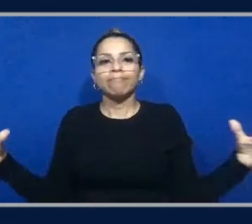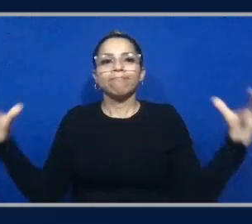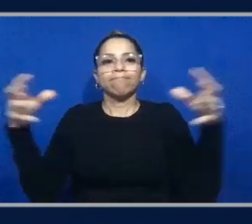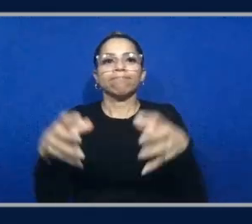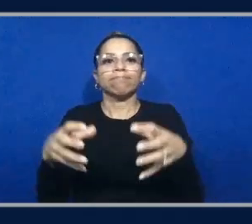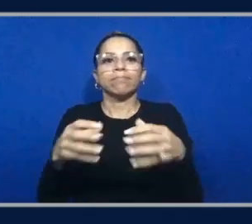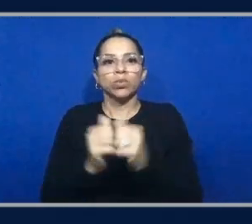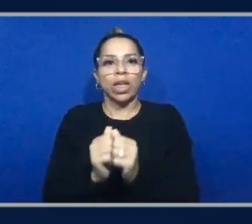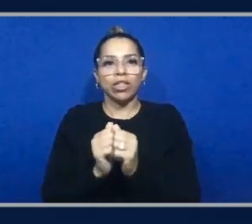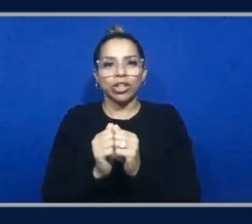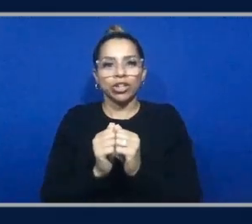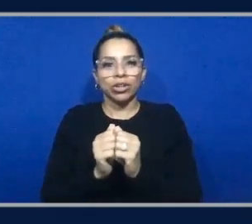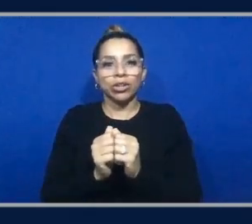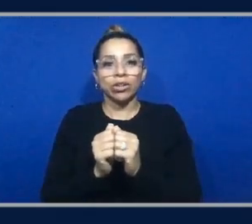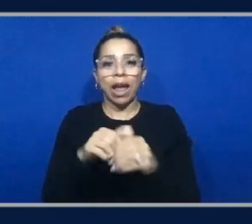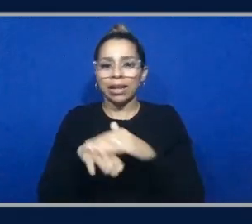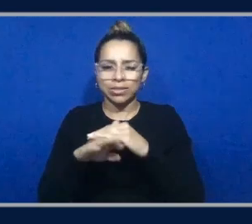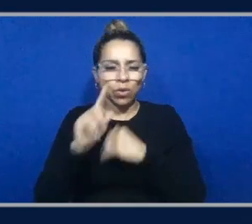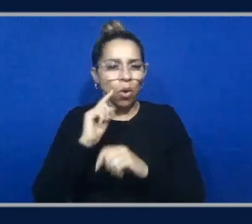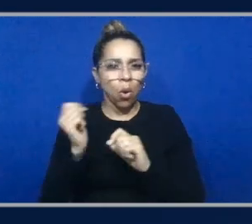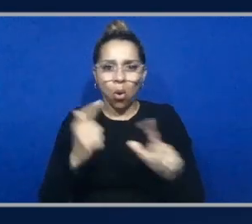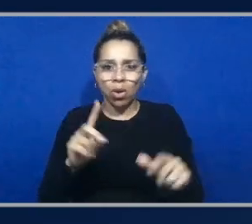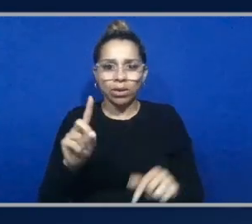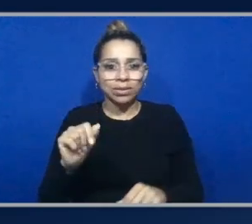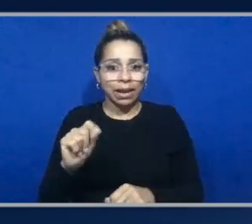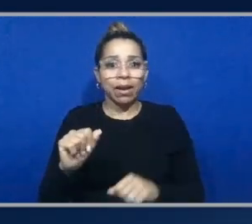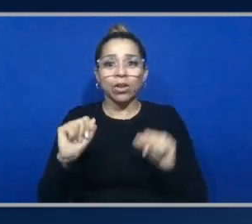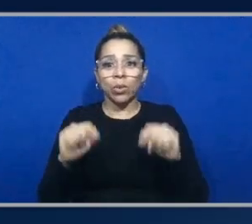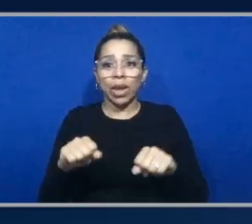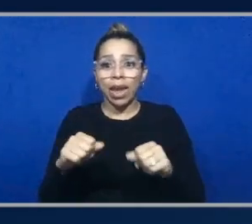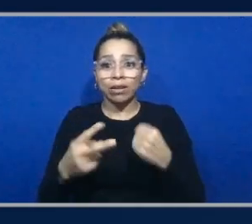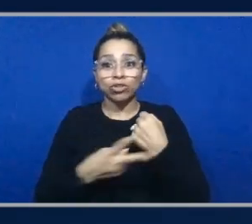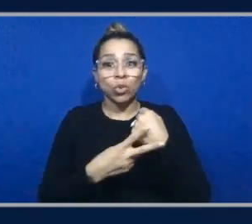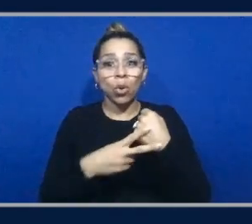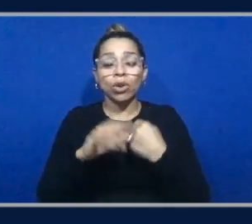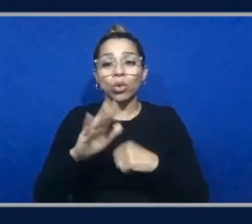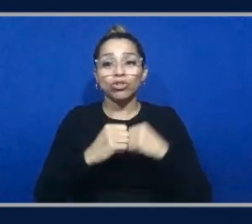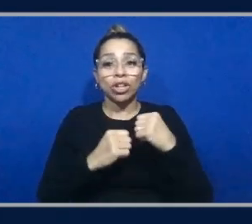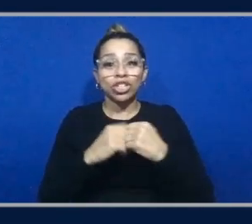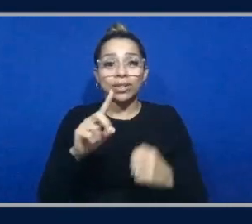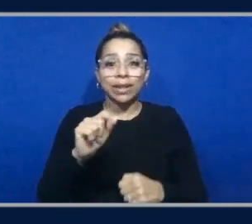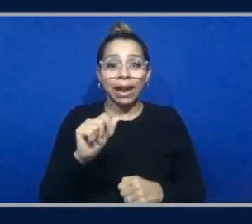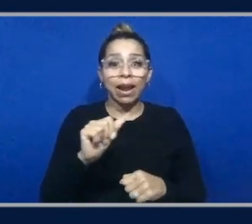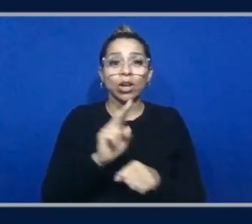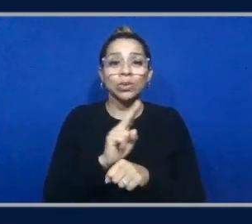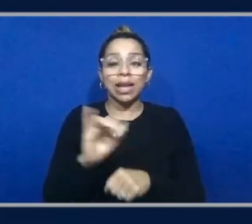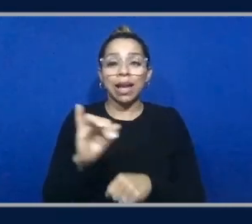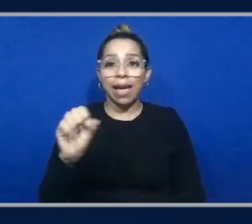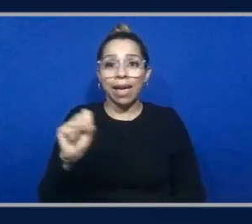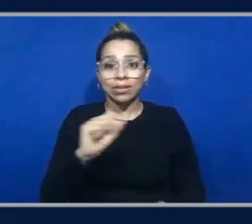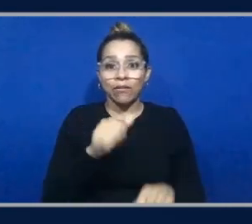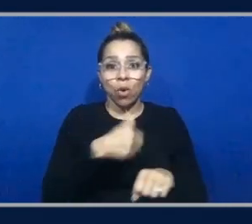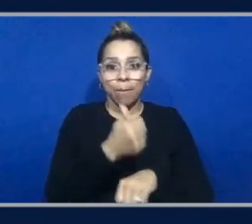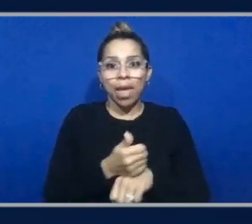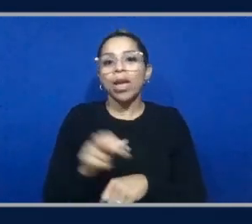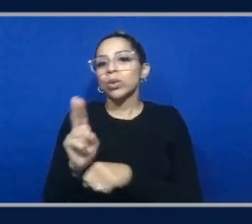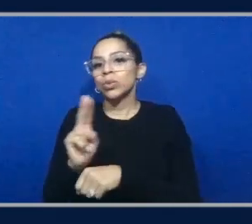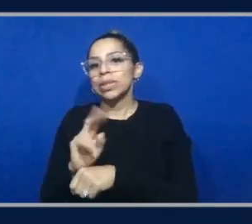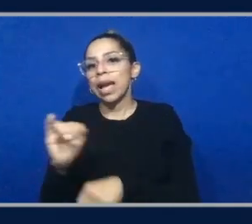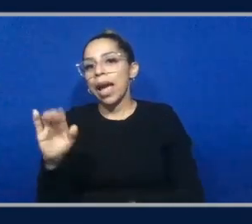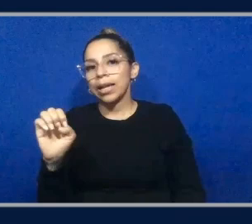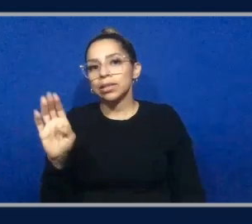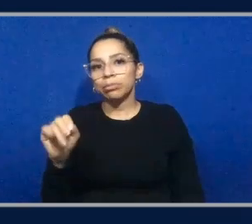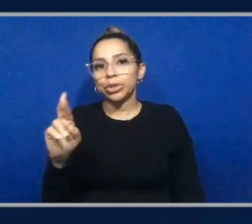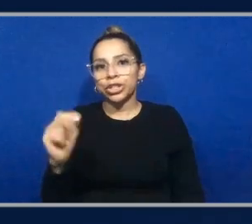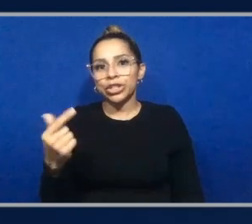your data lake storage, you can store your structured data in Iceberg format and access it using Iceberg APIs. The same time, if you have data in